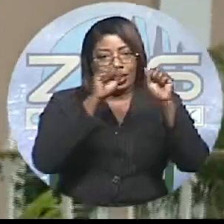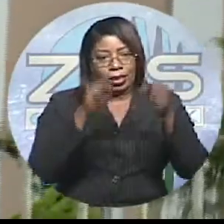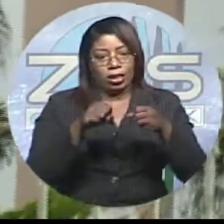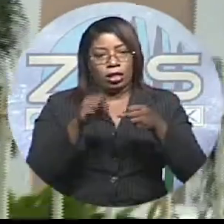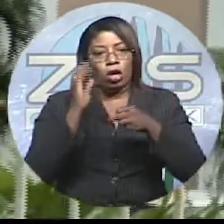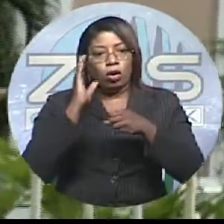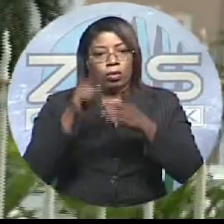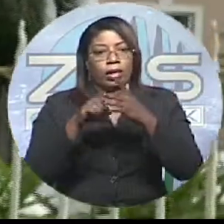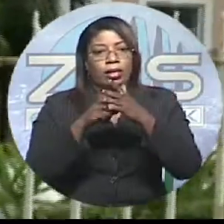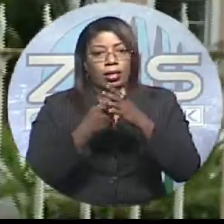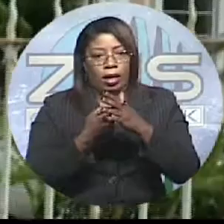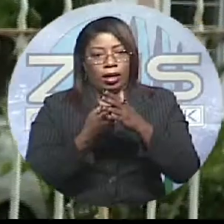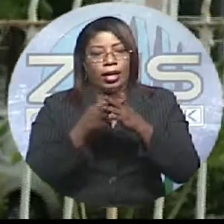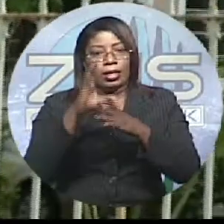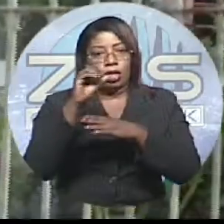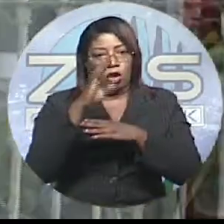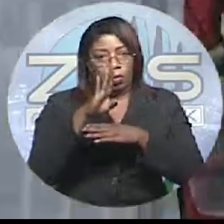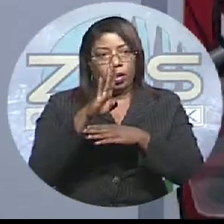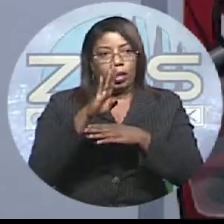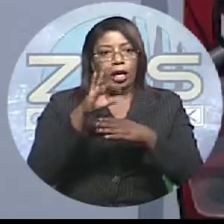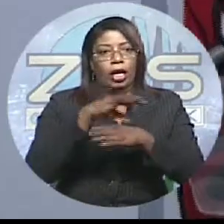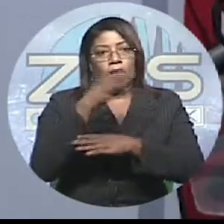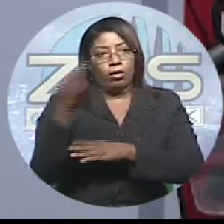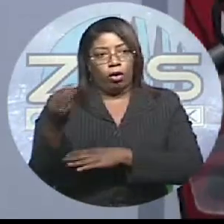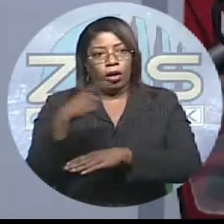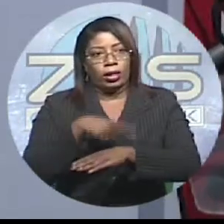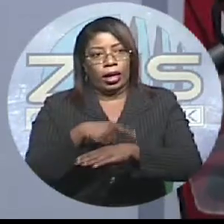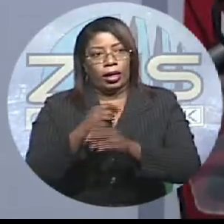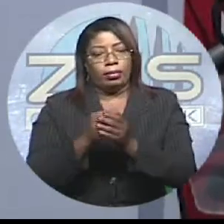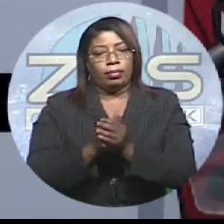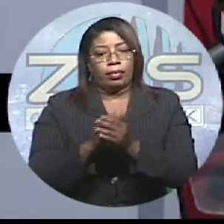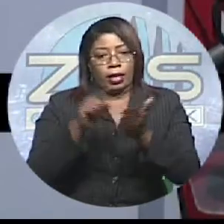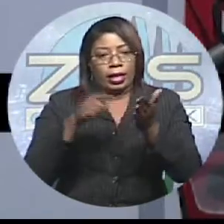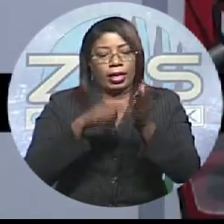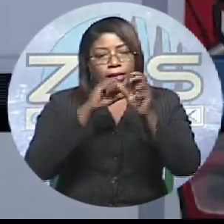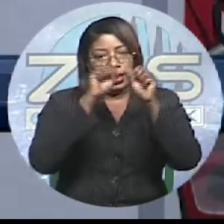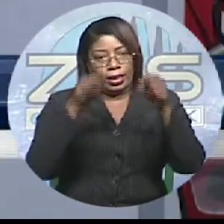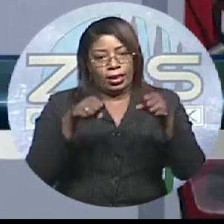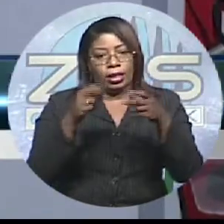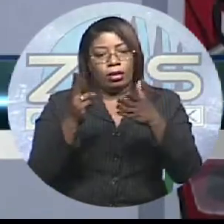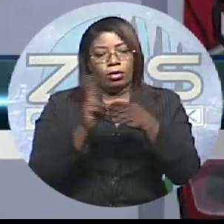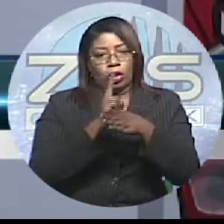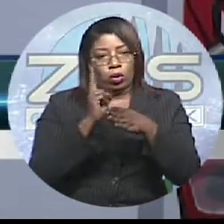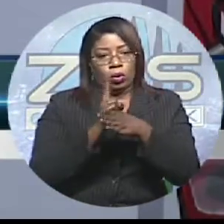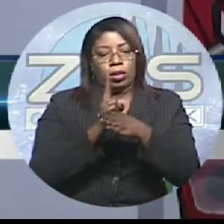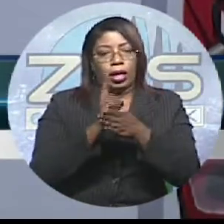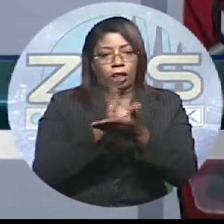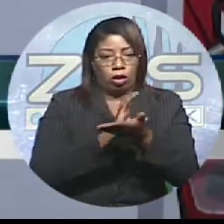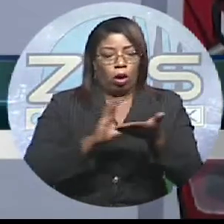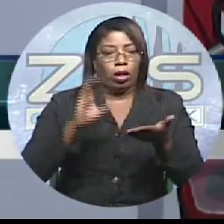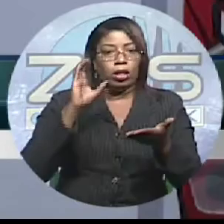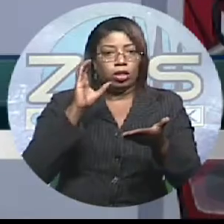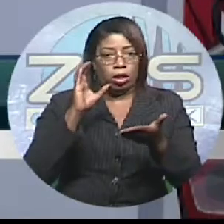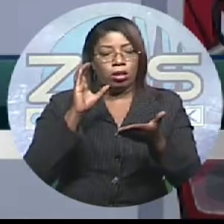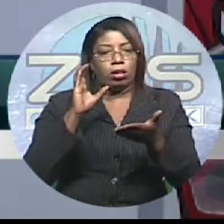COB in the fall. Banner system that's used by colleges and universities around the world to better manage